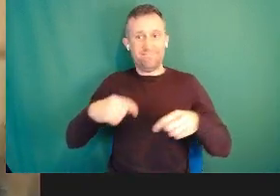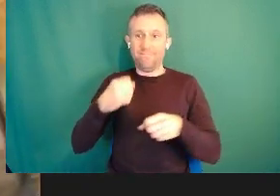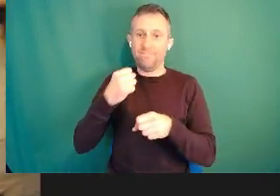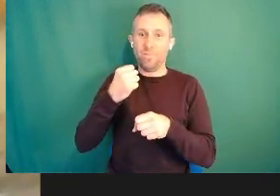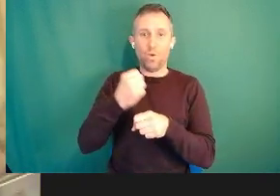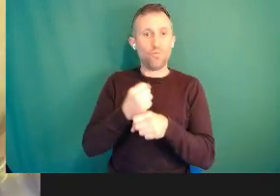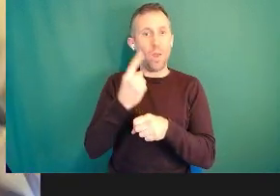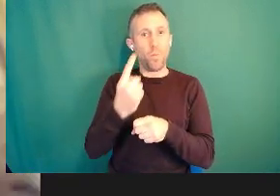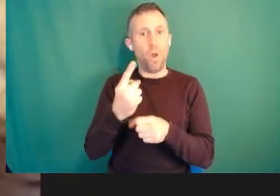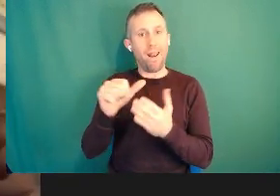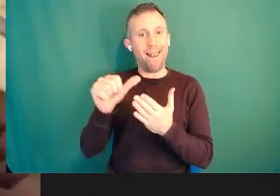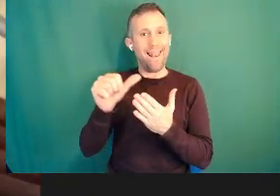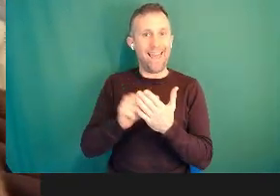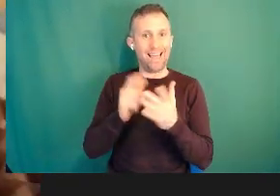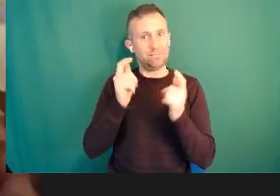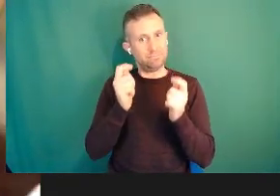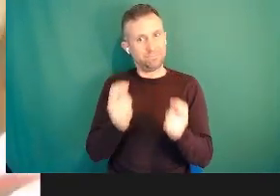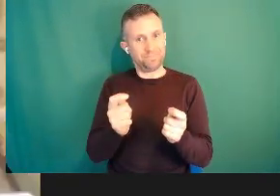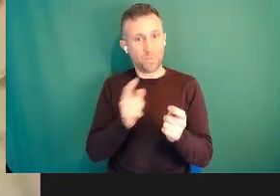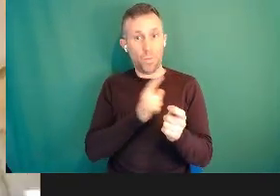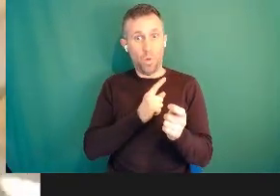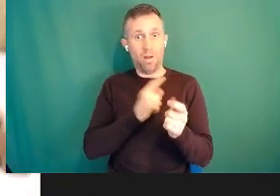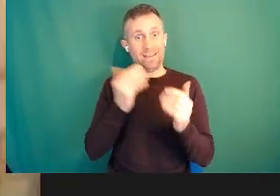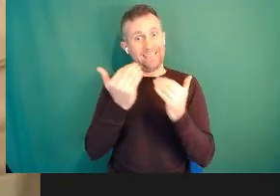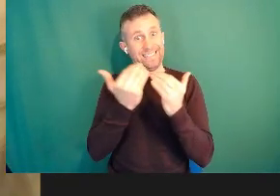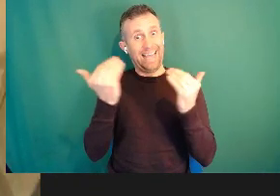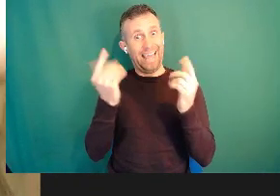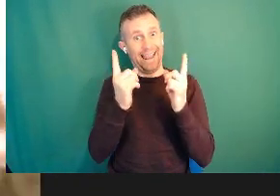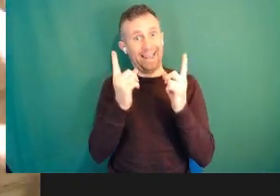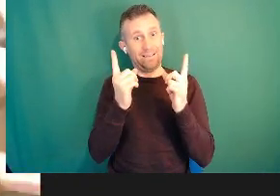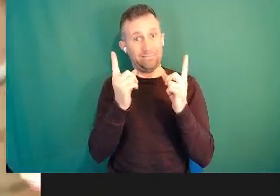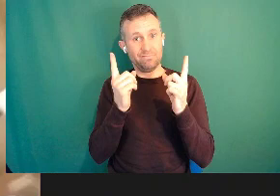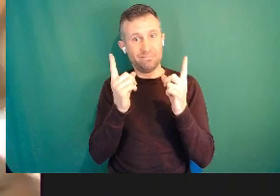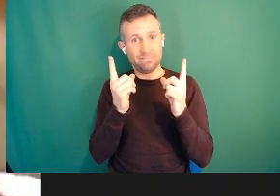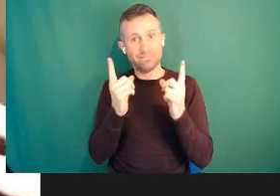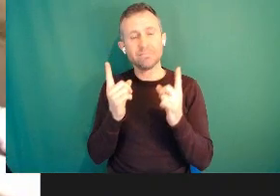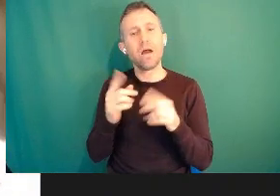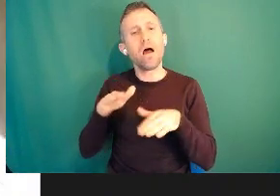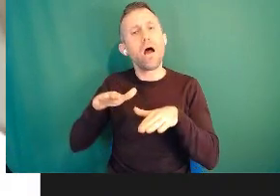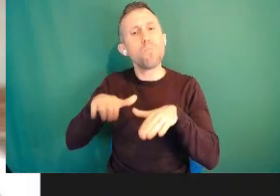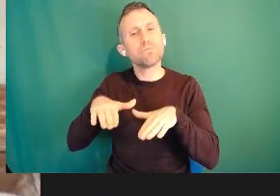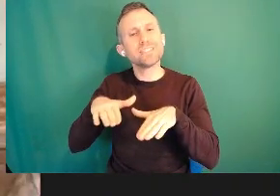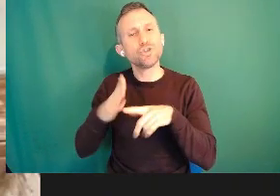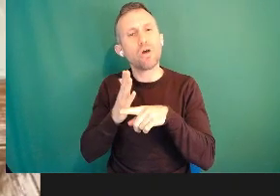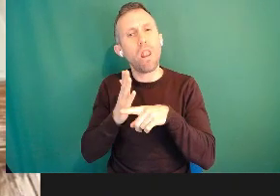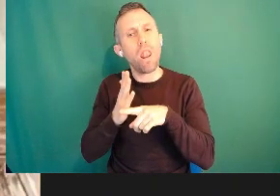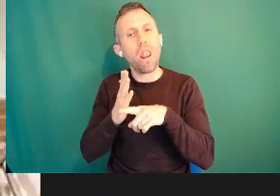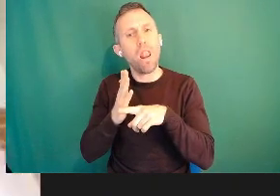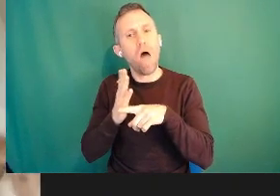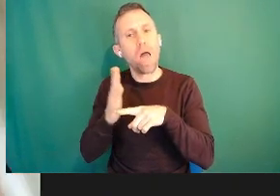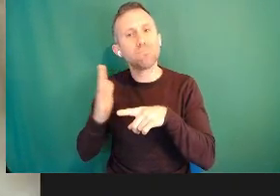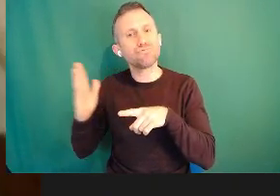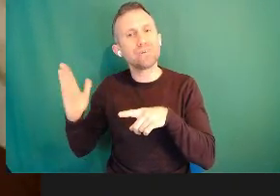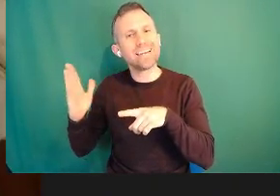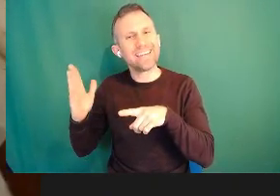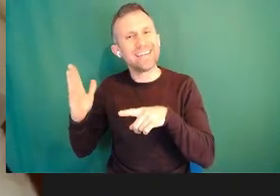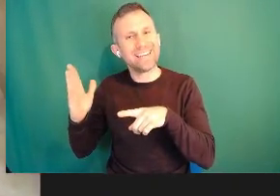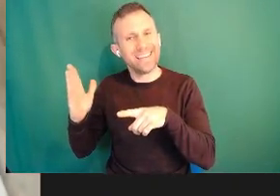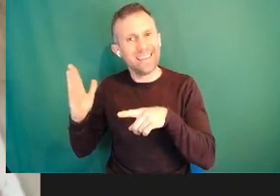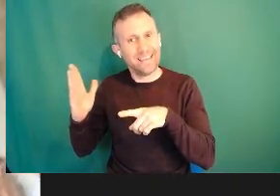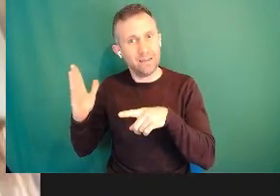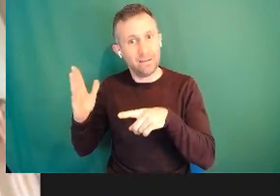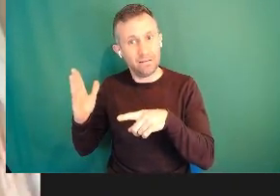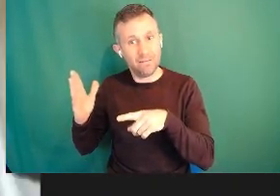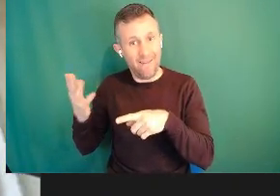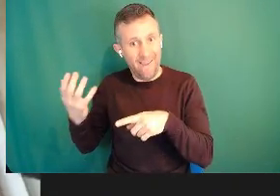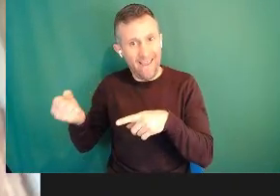there's plans in the British Library which show that it not only would have been here, it would have gone the whole length of the drawing room as well, when it was first